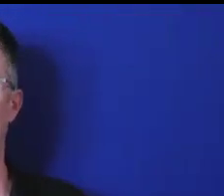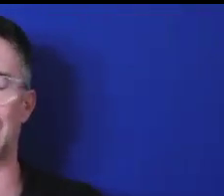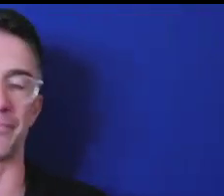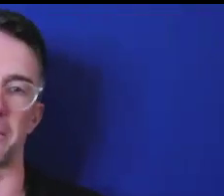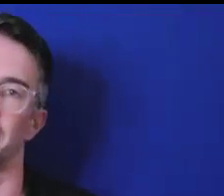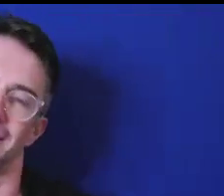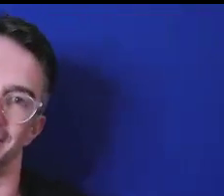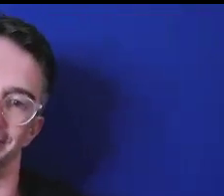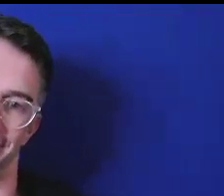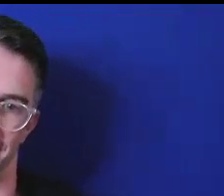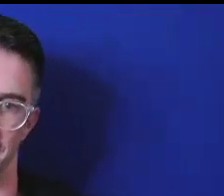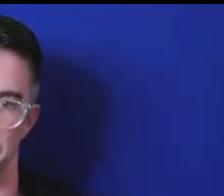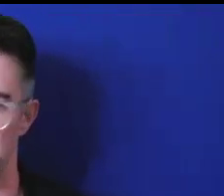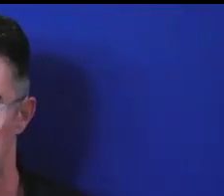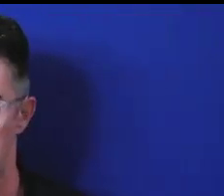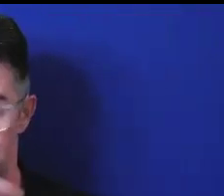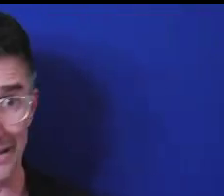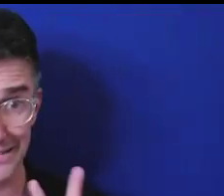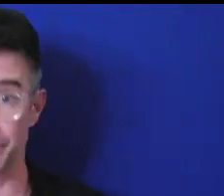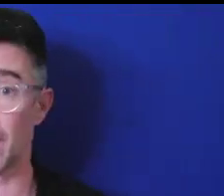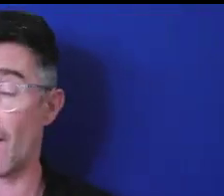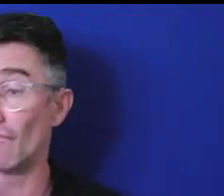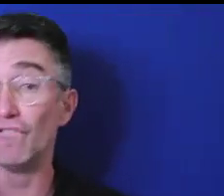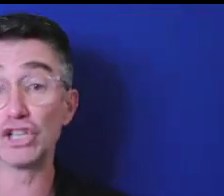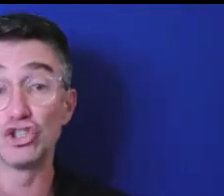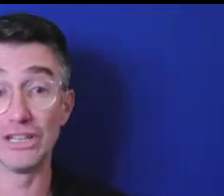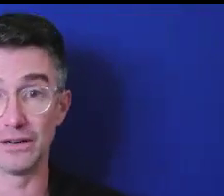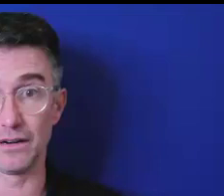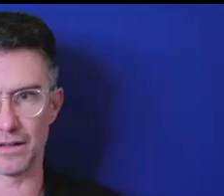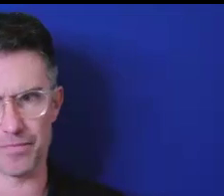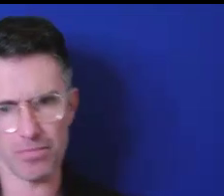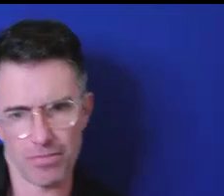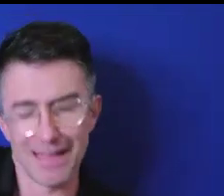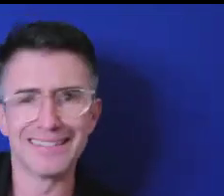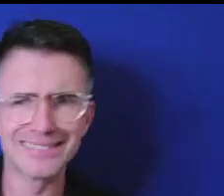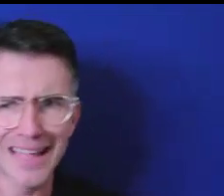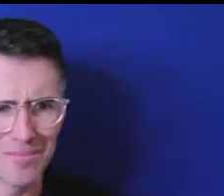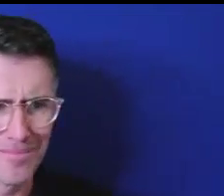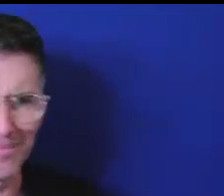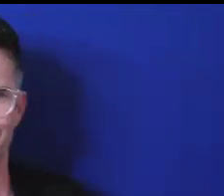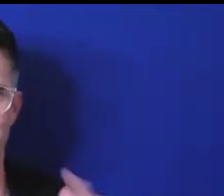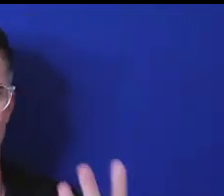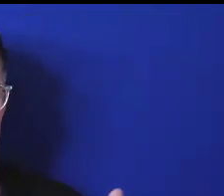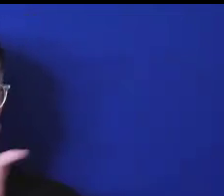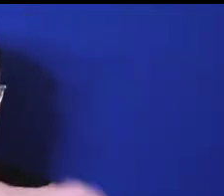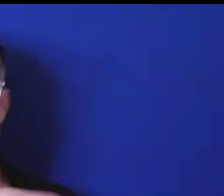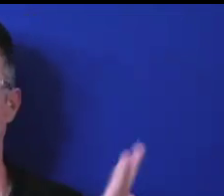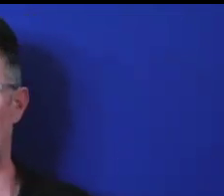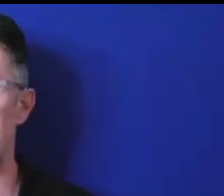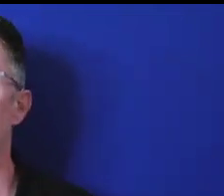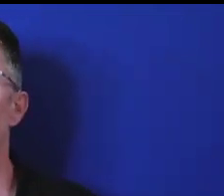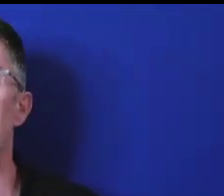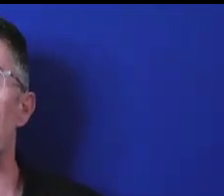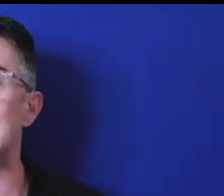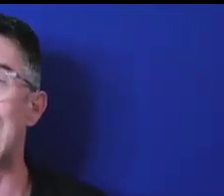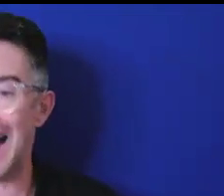it is the same. The way of doing it is very different. Why? Because Cambodia is very different from Armenia. One thing